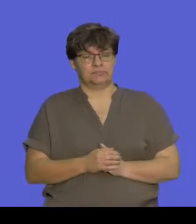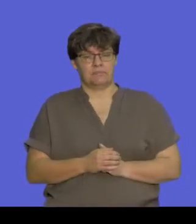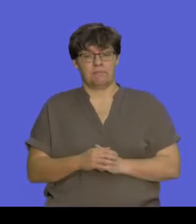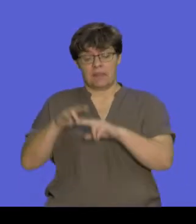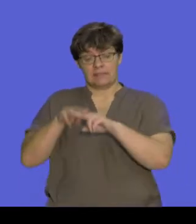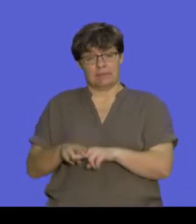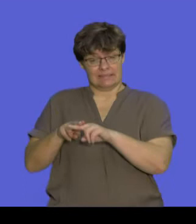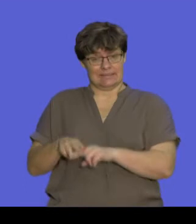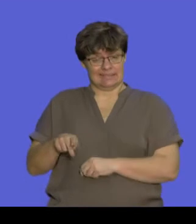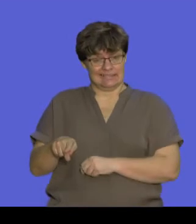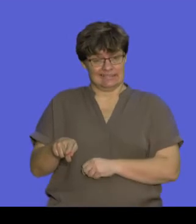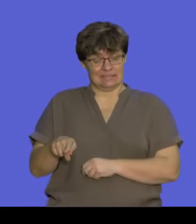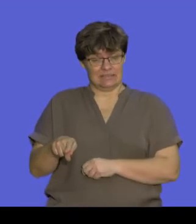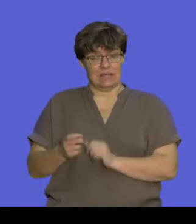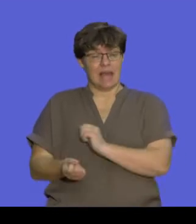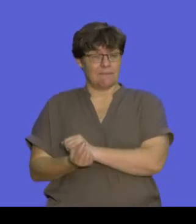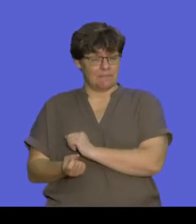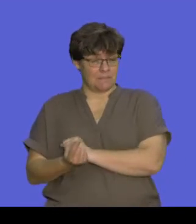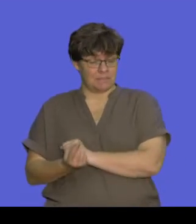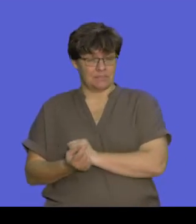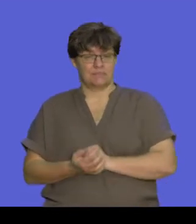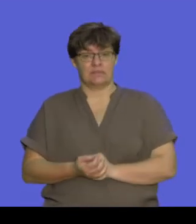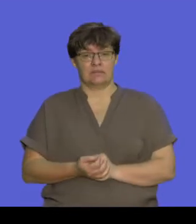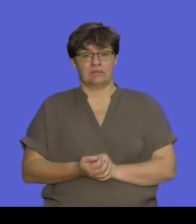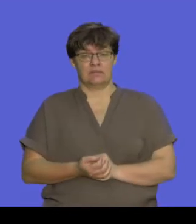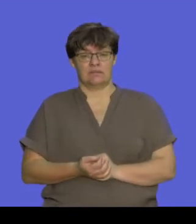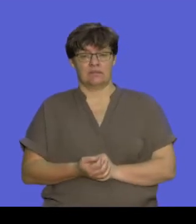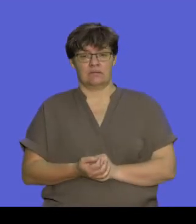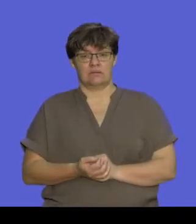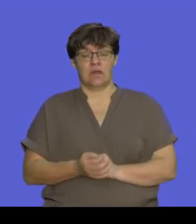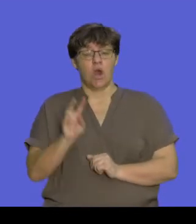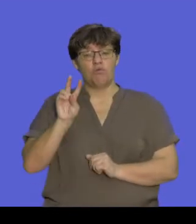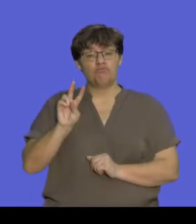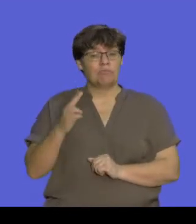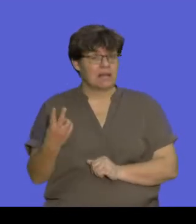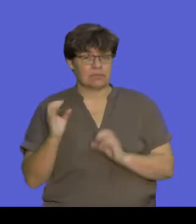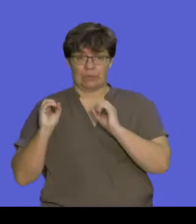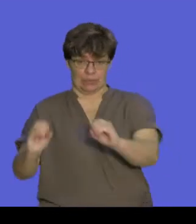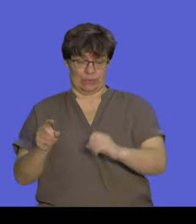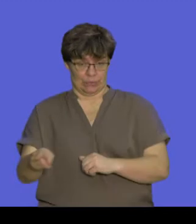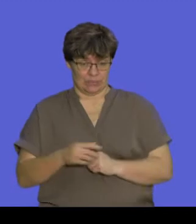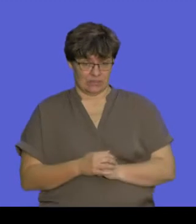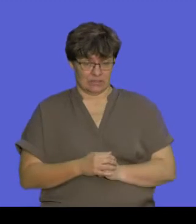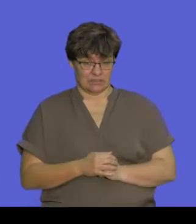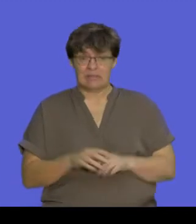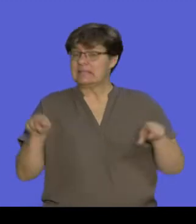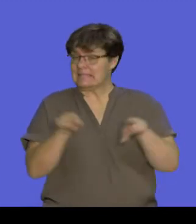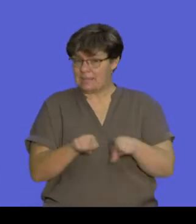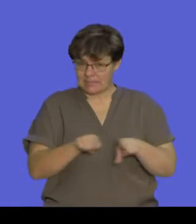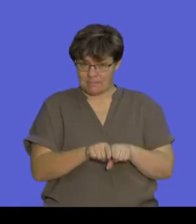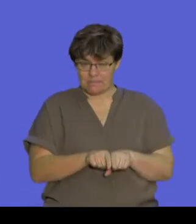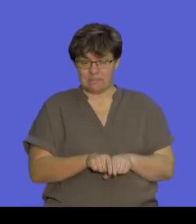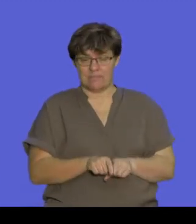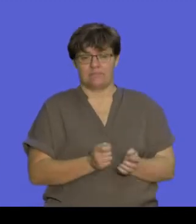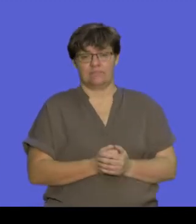Dependent events take place when there is no replacement. So in the same scenario, for my